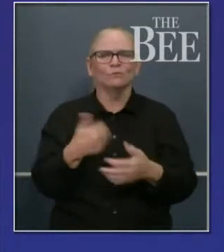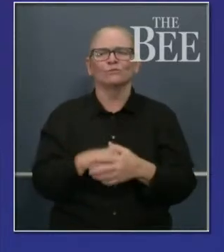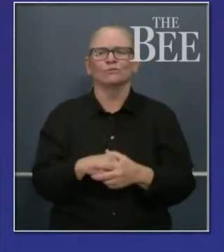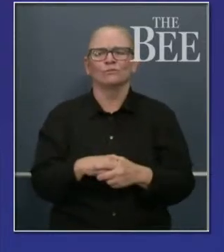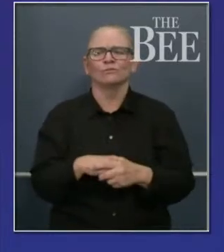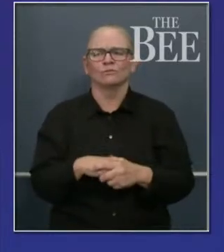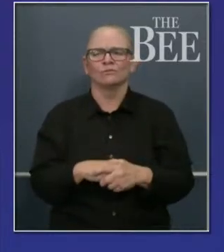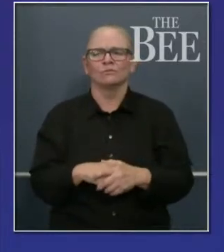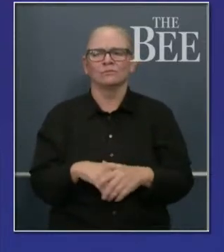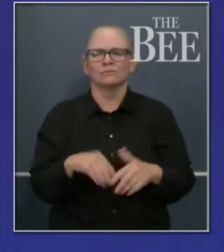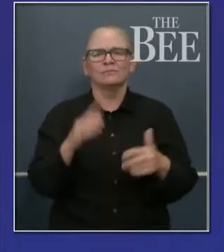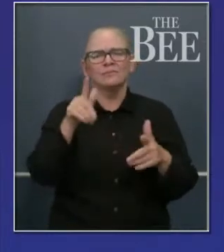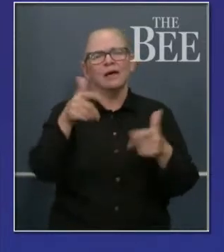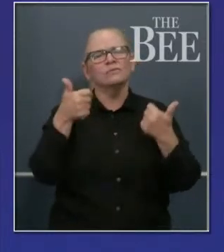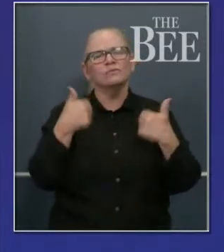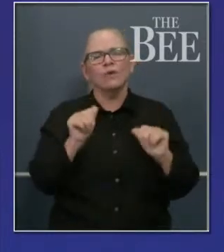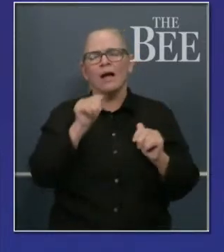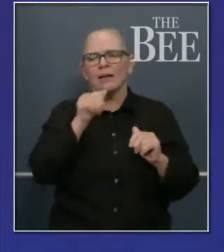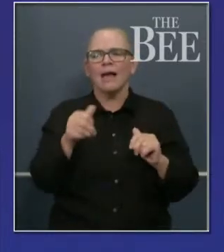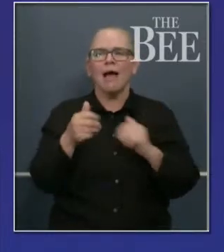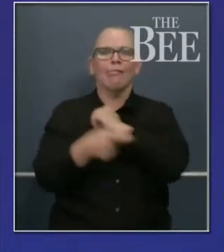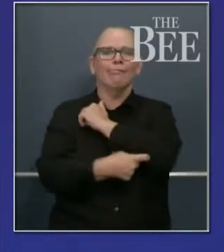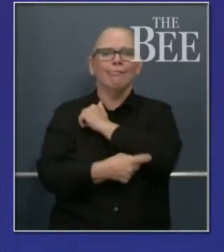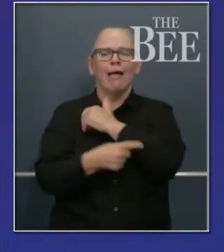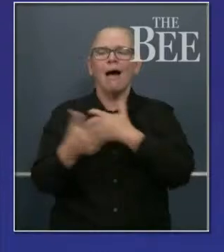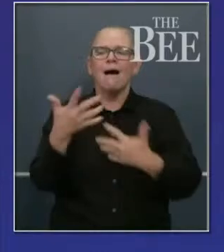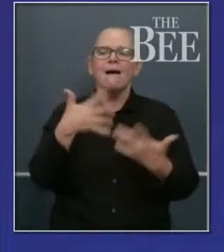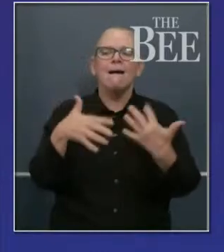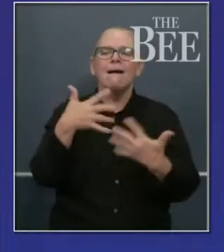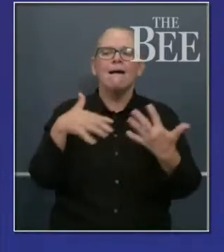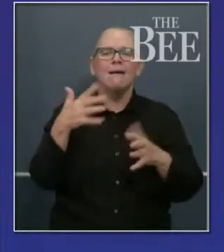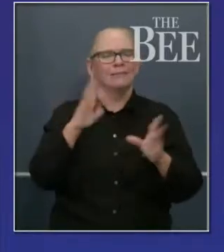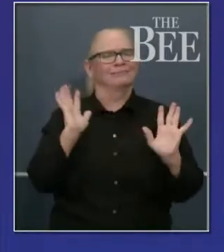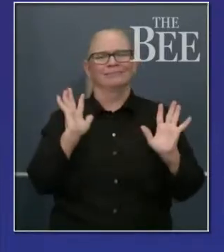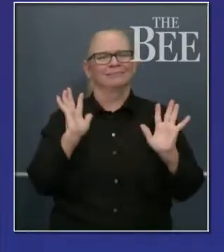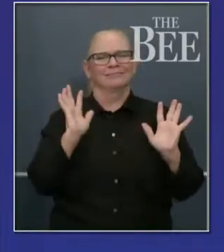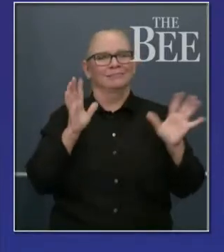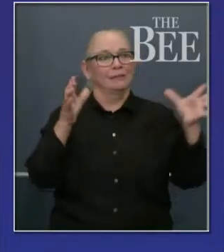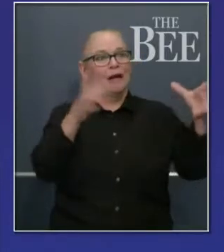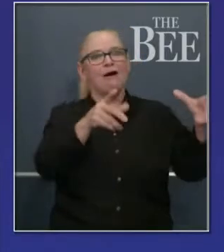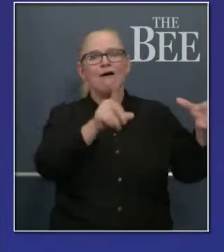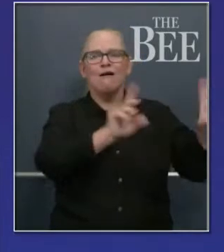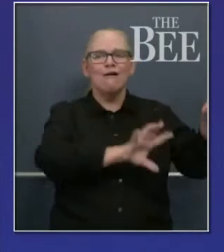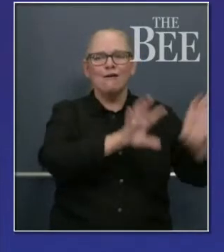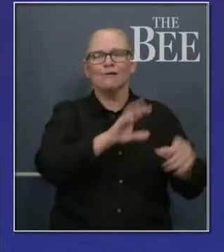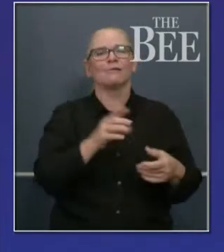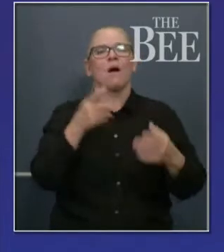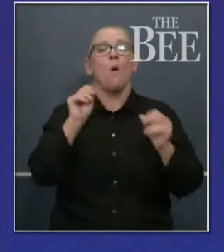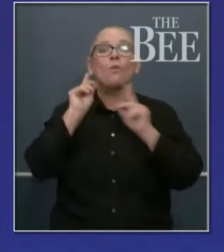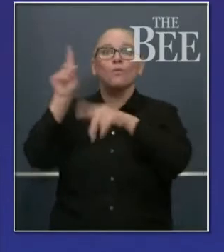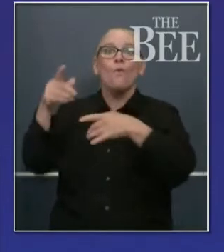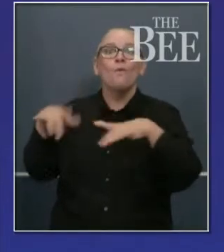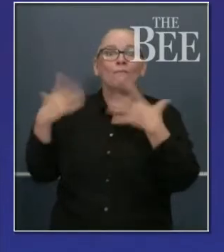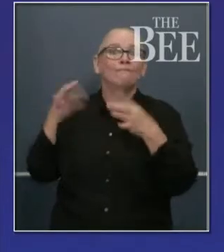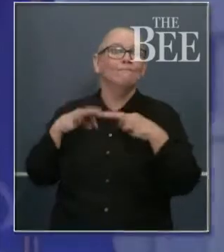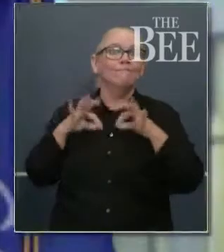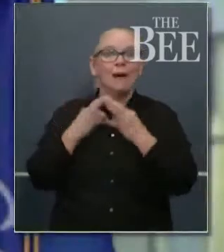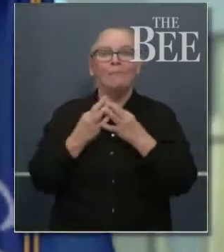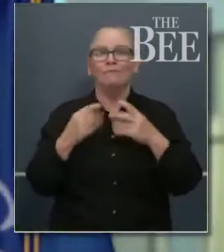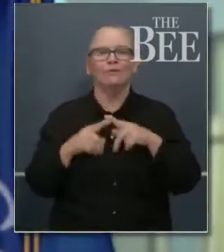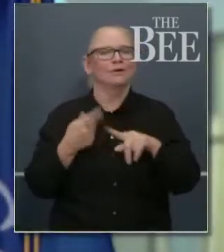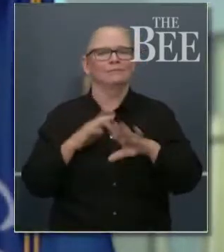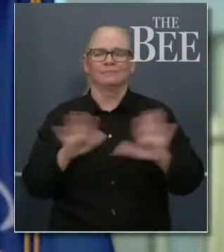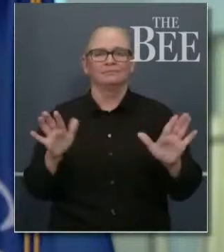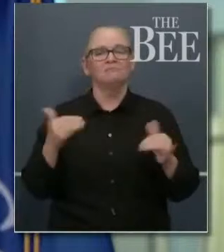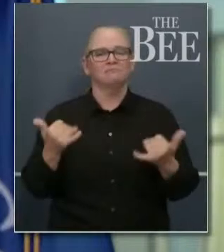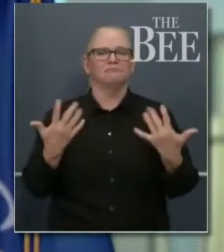broadly when you're out and about and doing the things that all of us need to do to live our lives. So that's it, broad